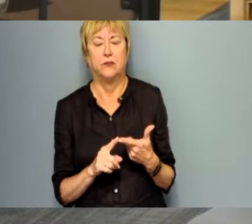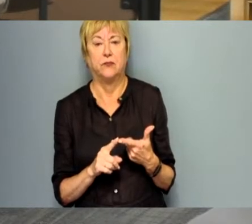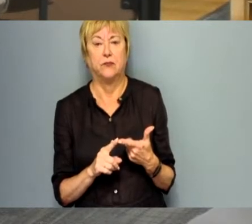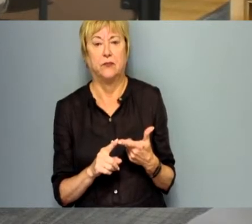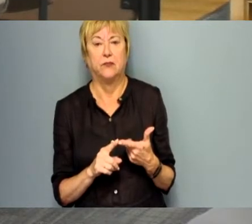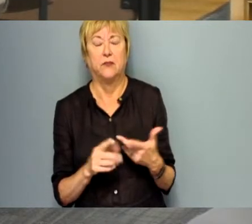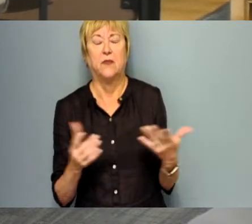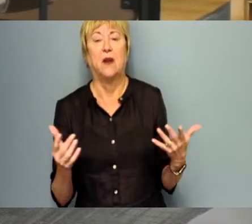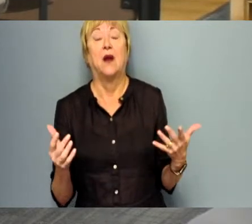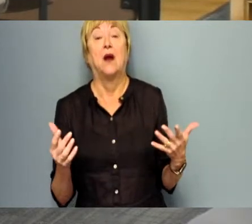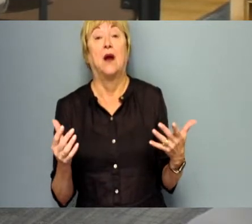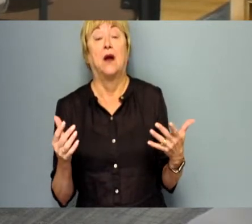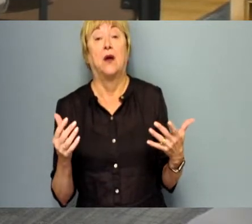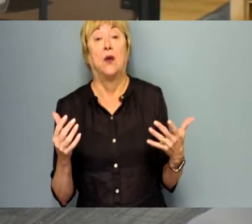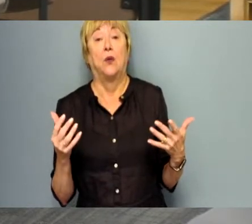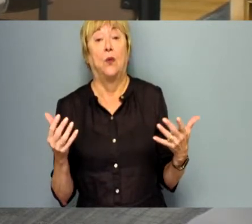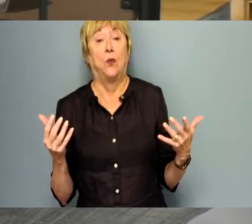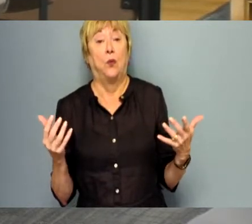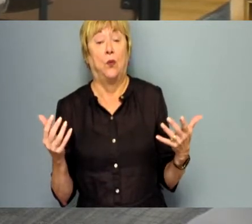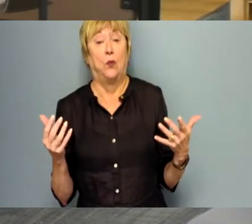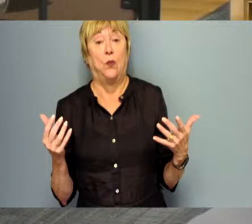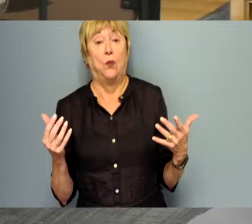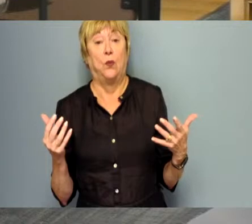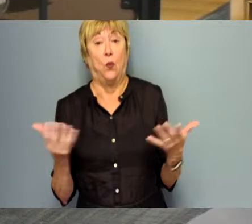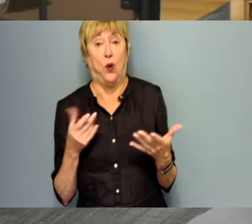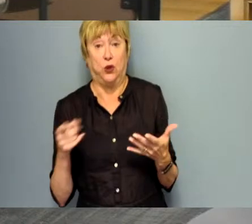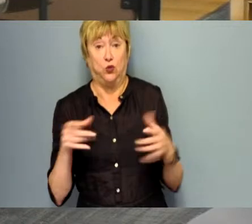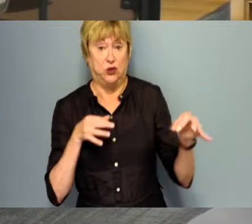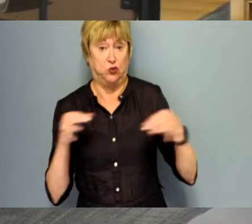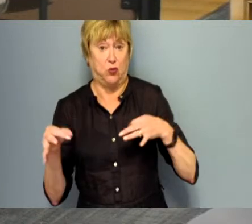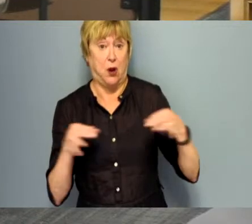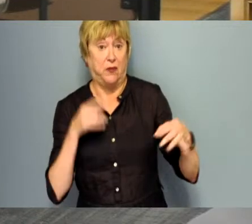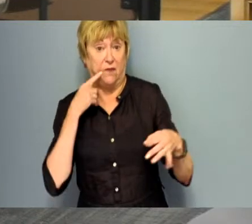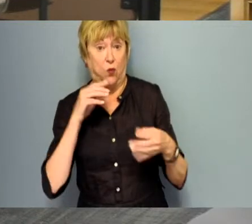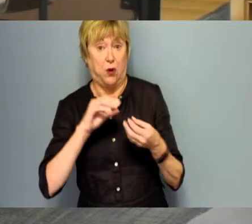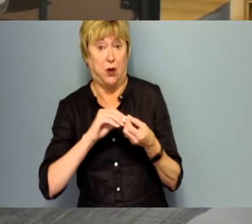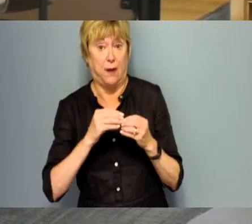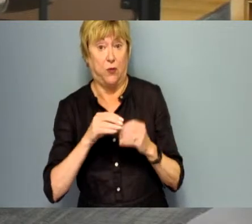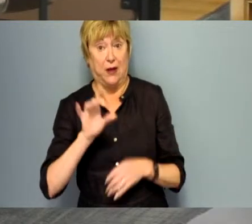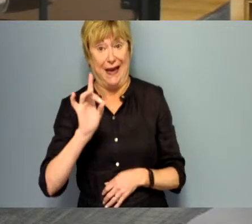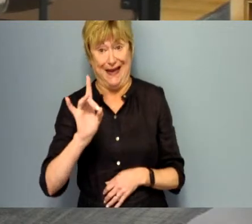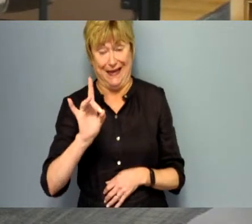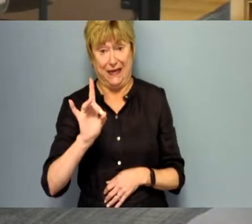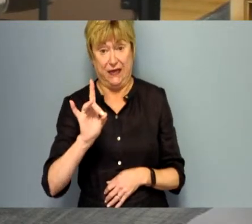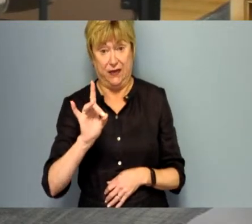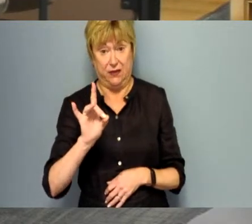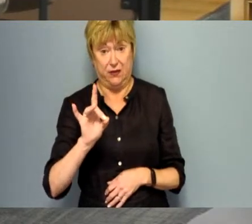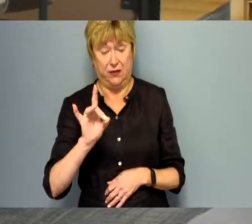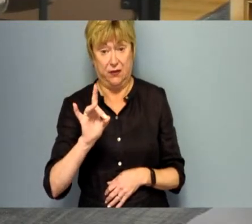you described in 8, the way you described the